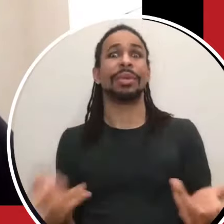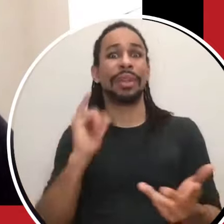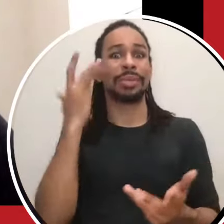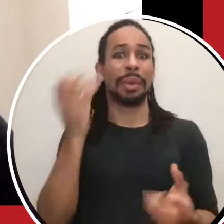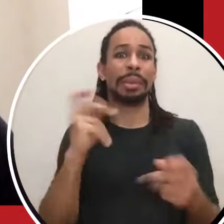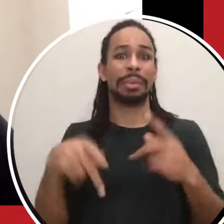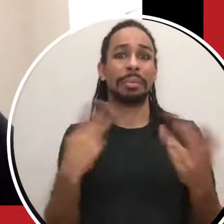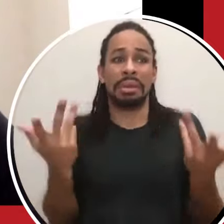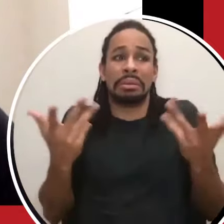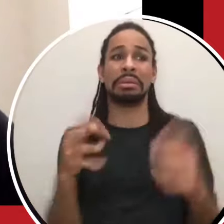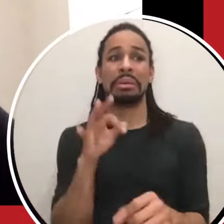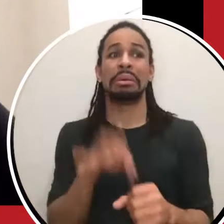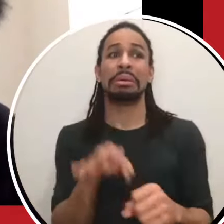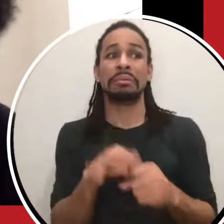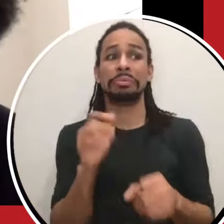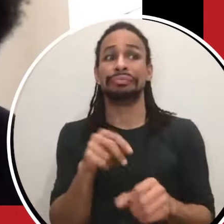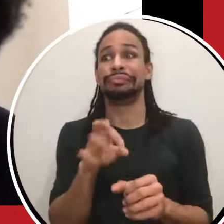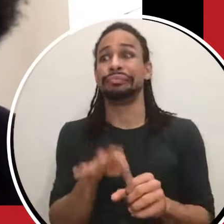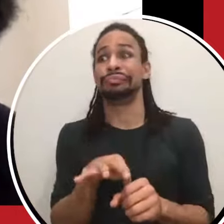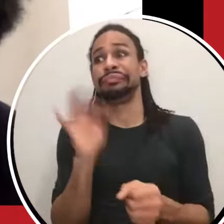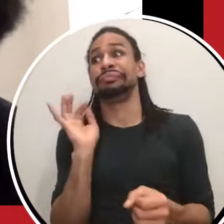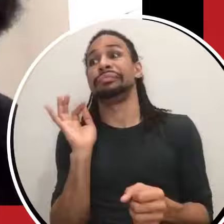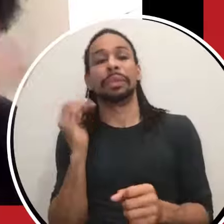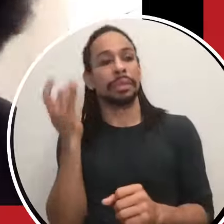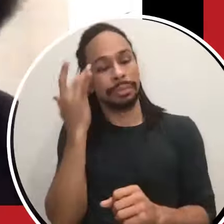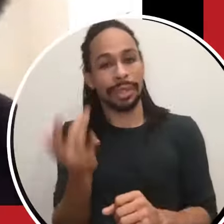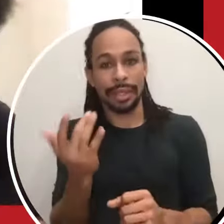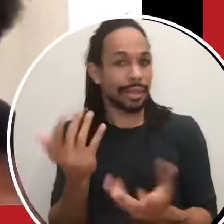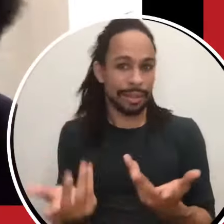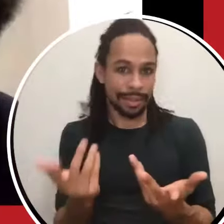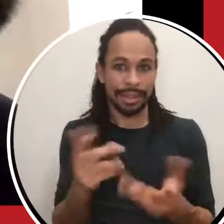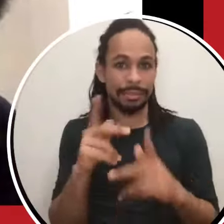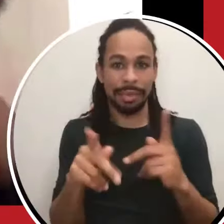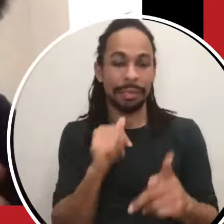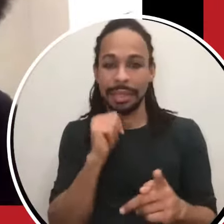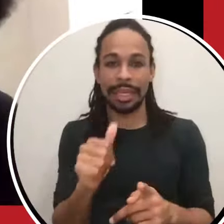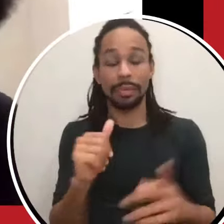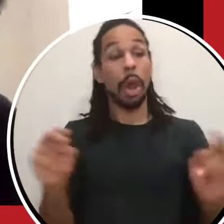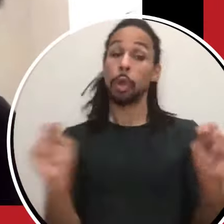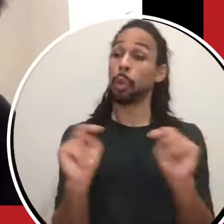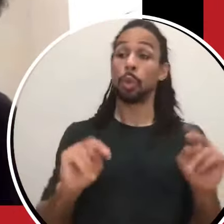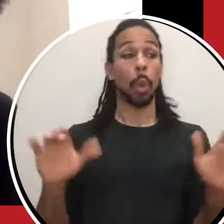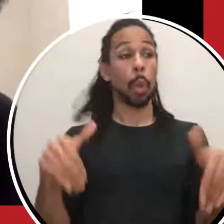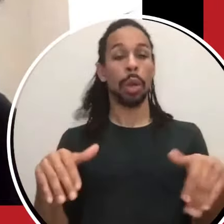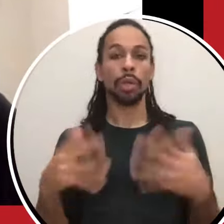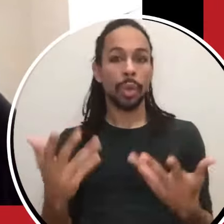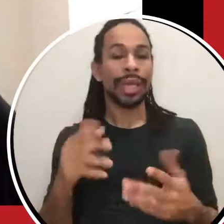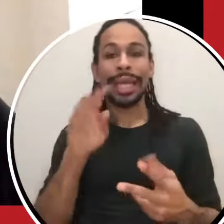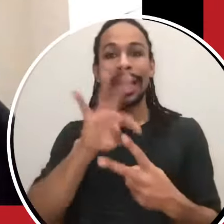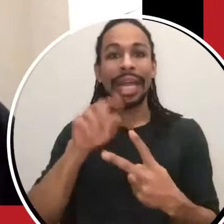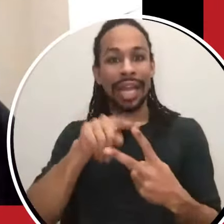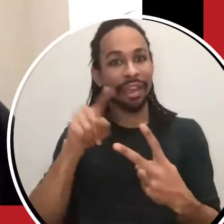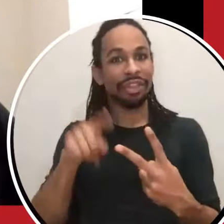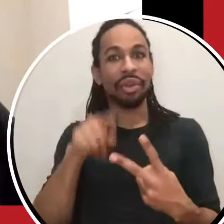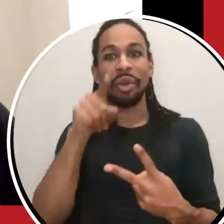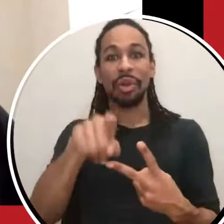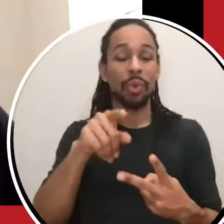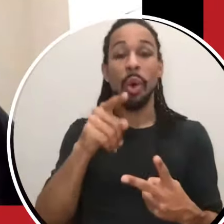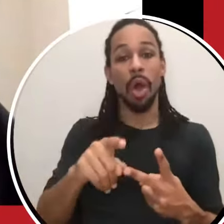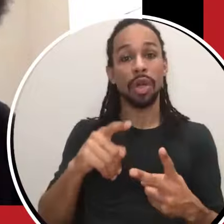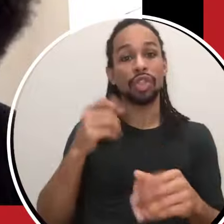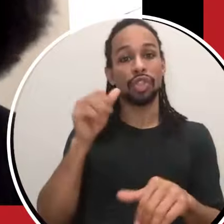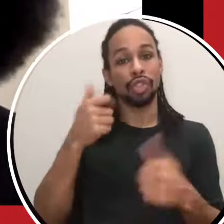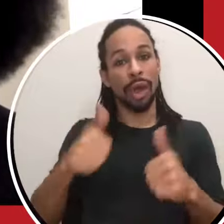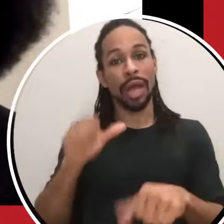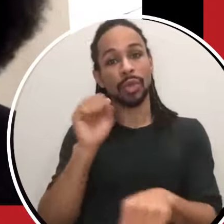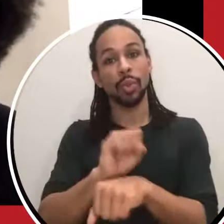as neutrality, right? You're either bending the moral arc of the universe towards justice or you aren't, right?